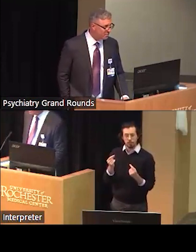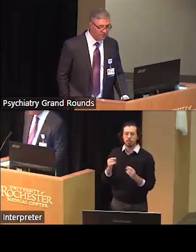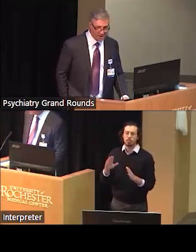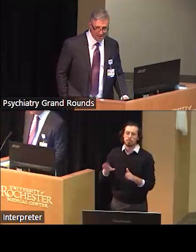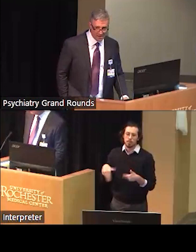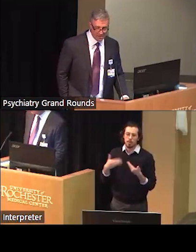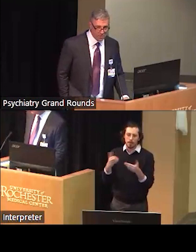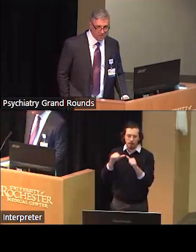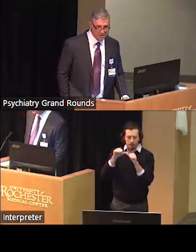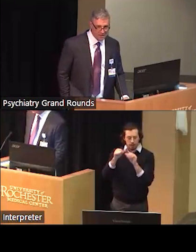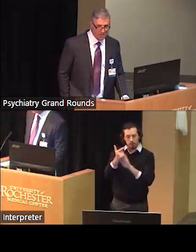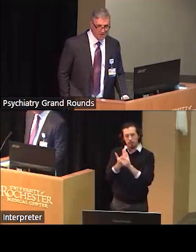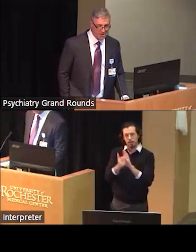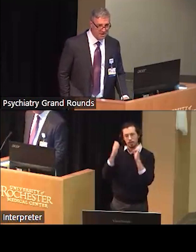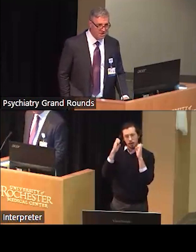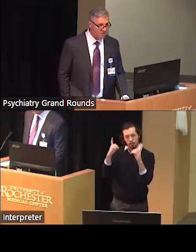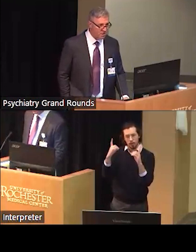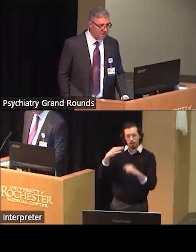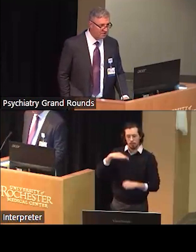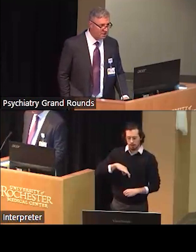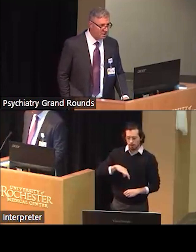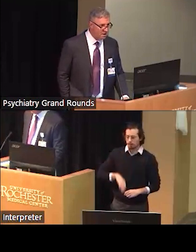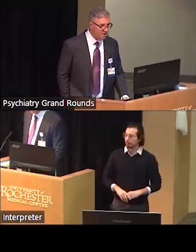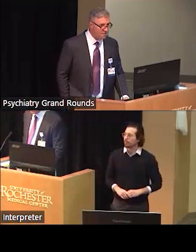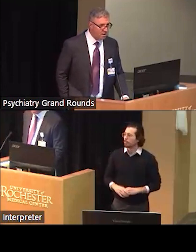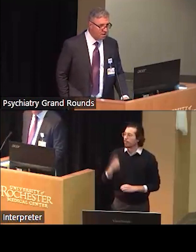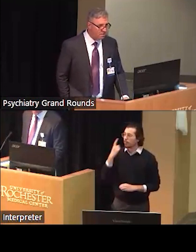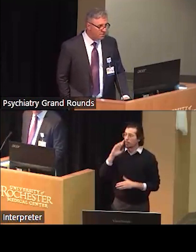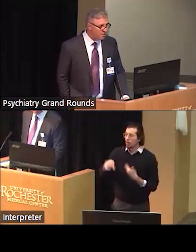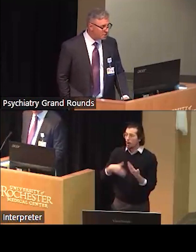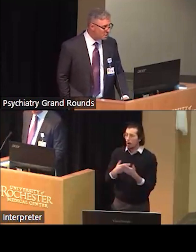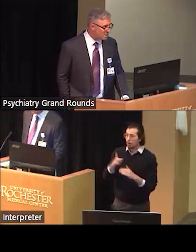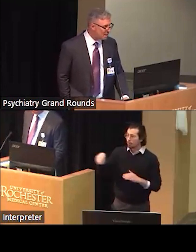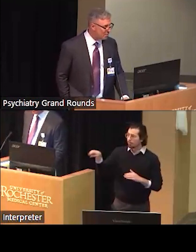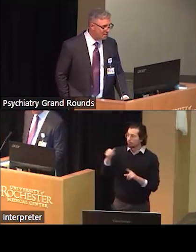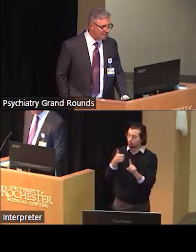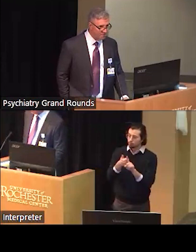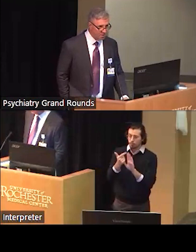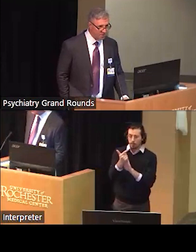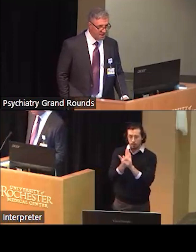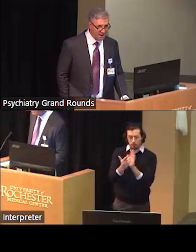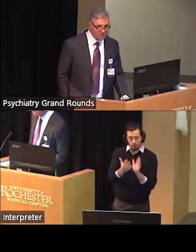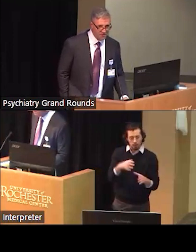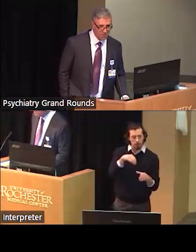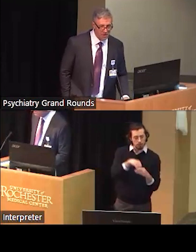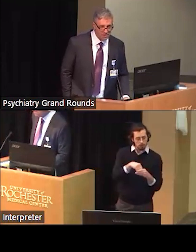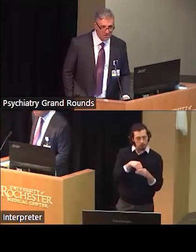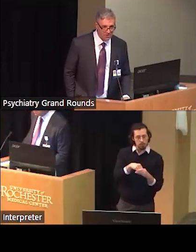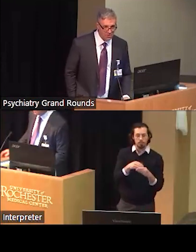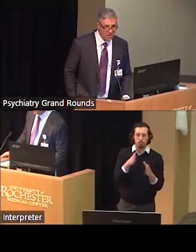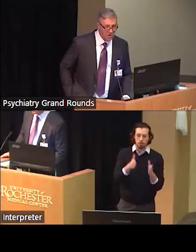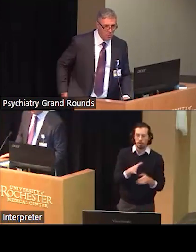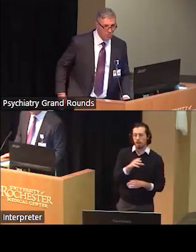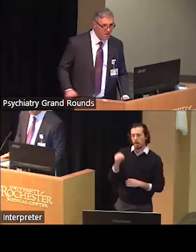for us to provide continuing legal education credits. For all of you attorneys out there, both in-house as well as